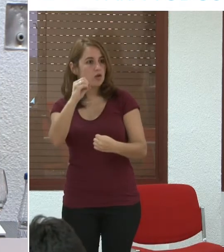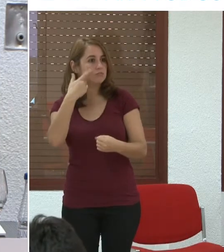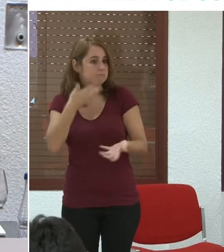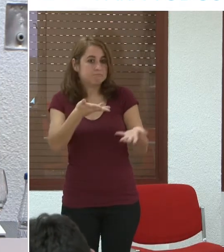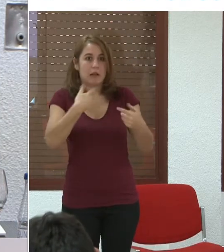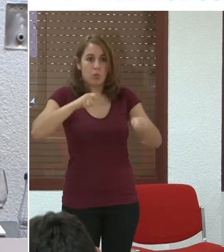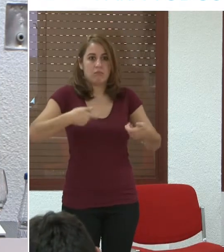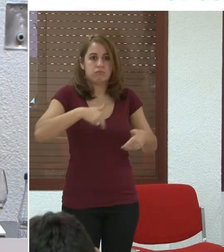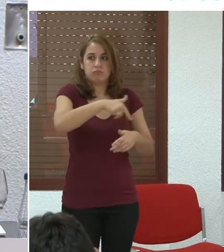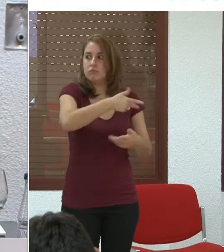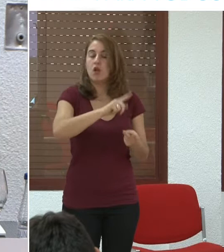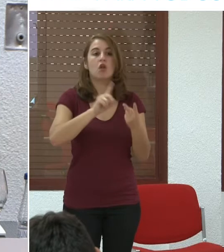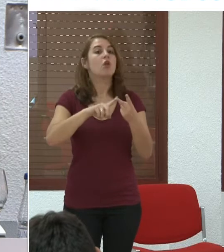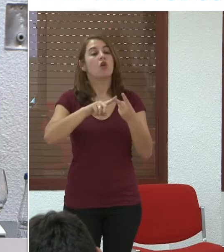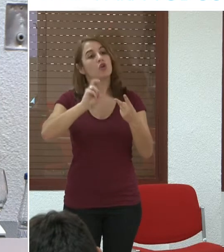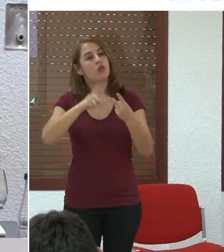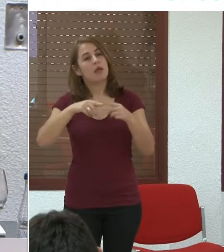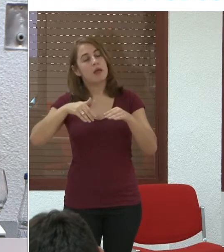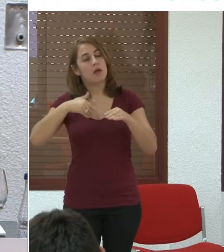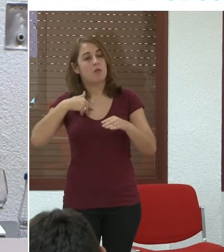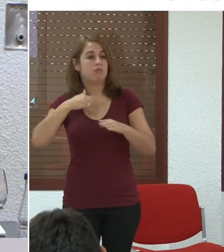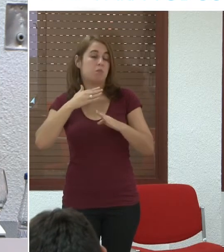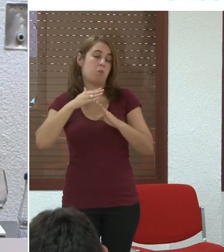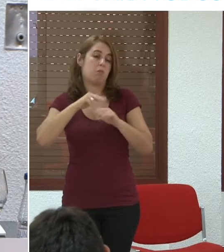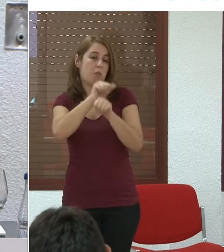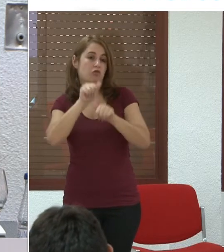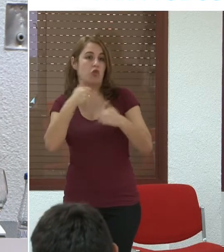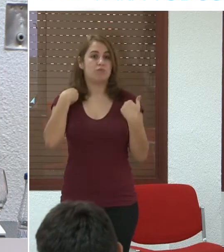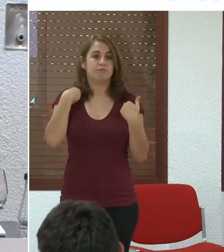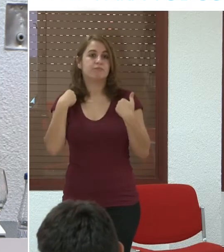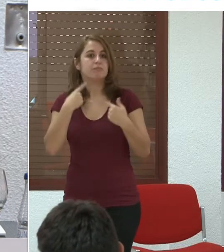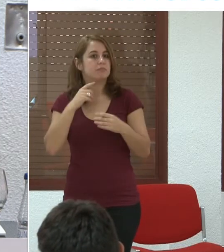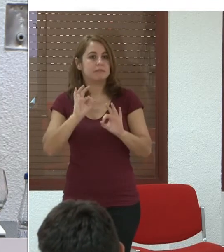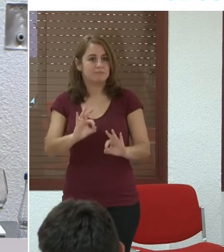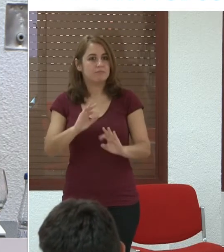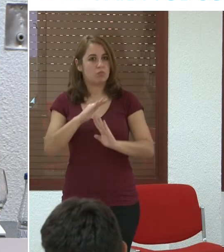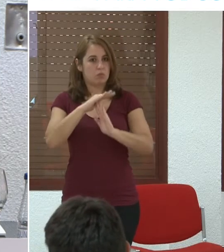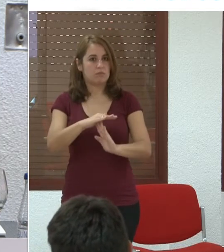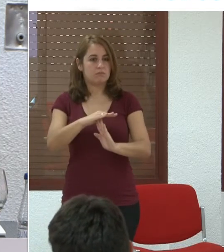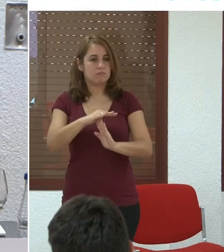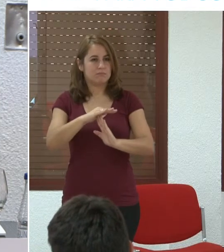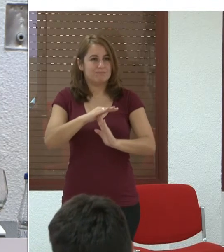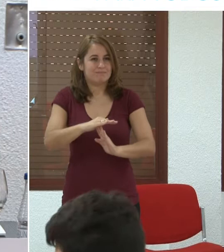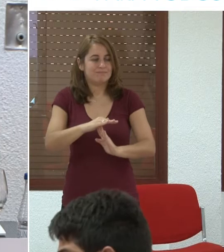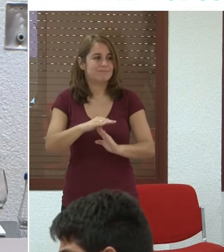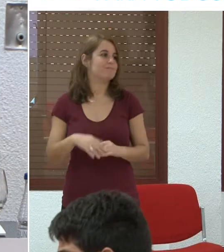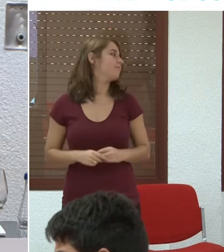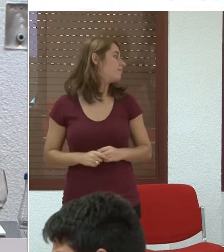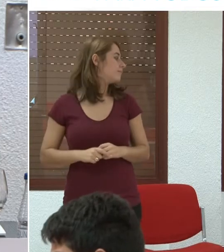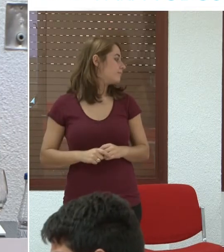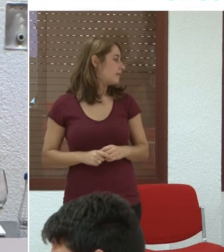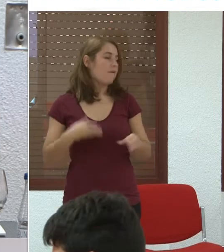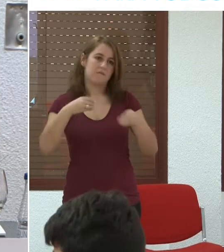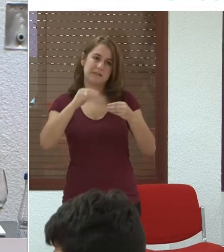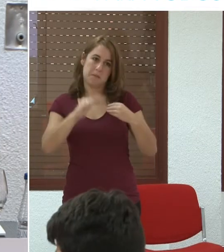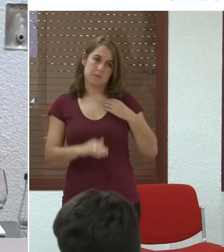Zero force control, position control. This is very rigid. You decide on the position that you're going to have it, and it becomes